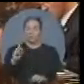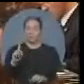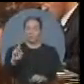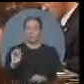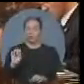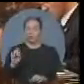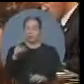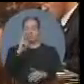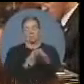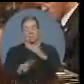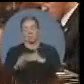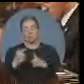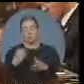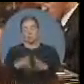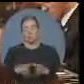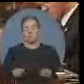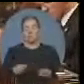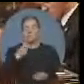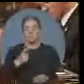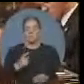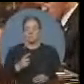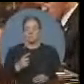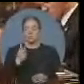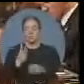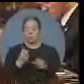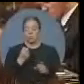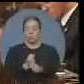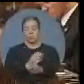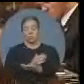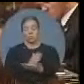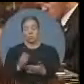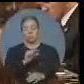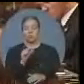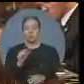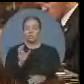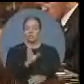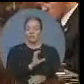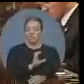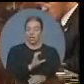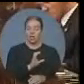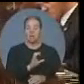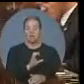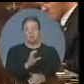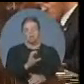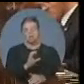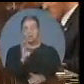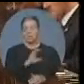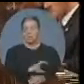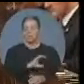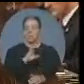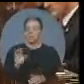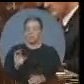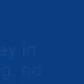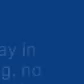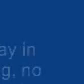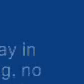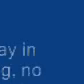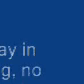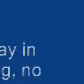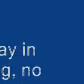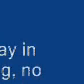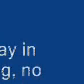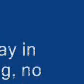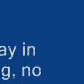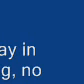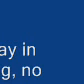government, said, and I quote, Canada has entered the current period of weakening global growth from an enviable position. A